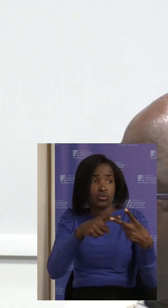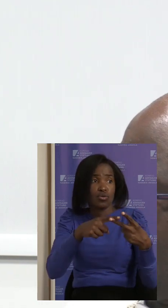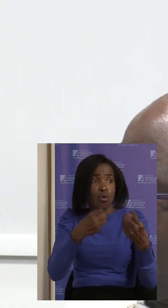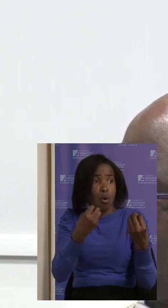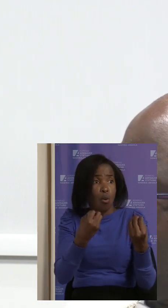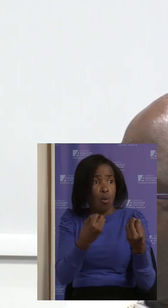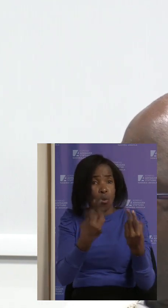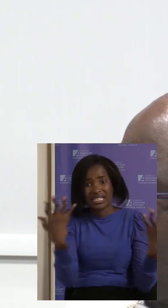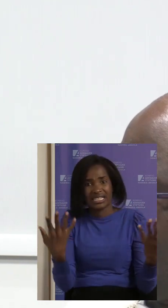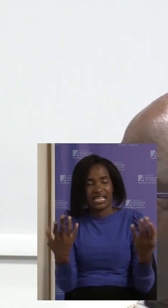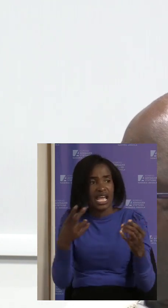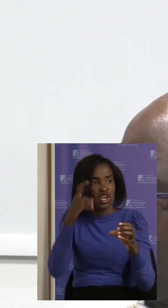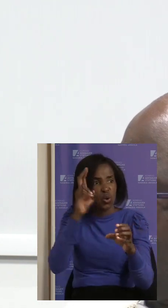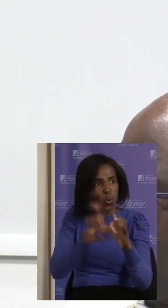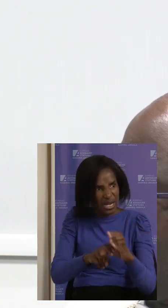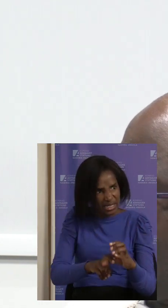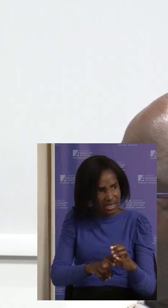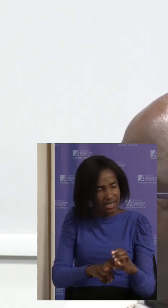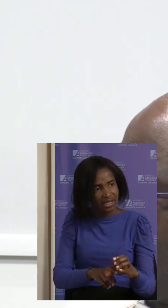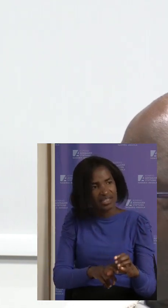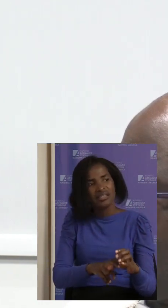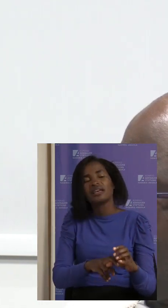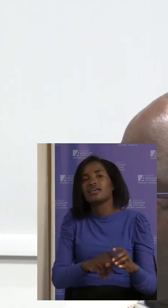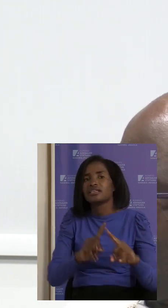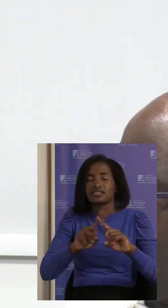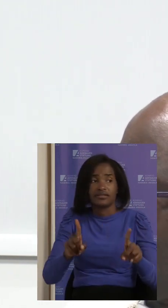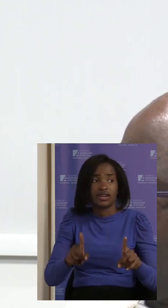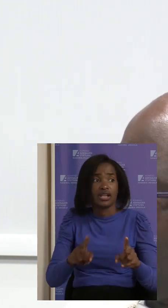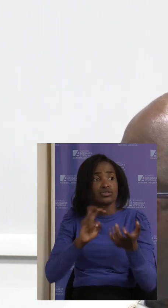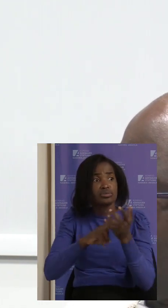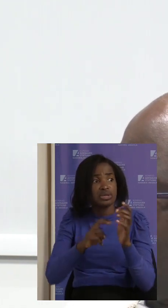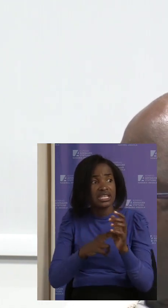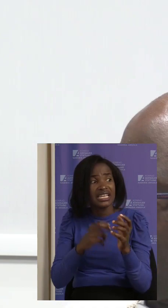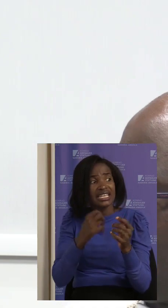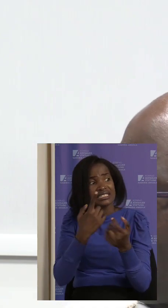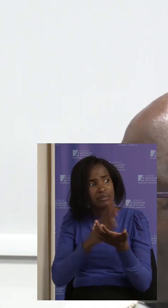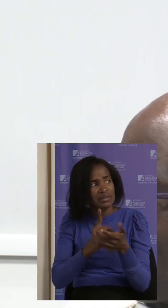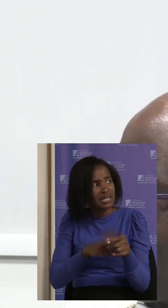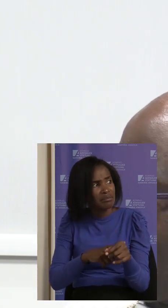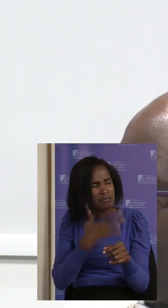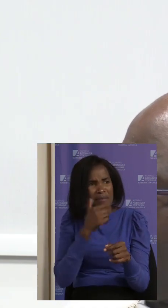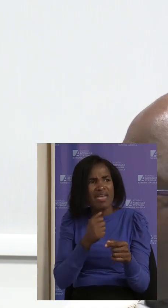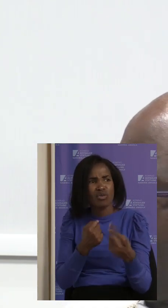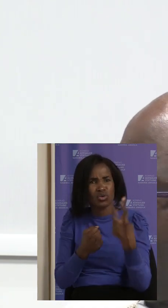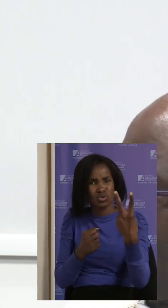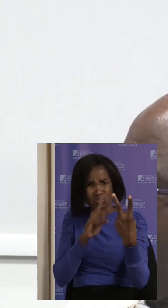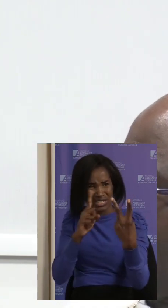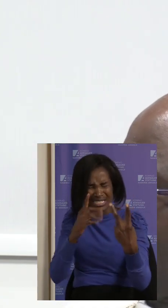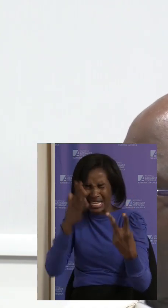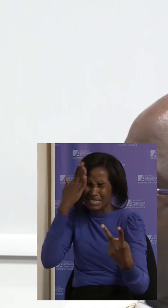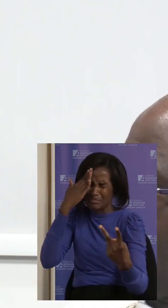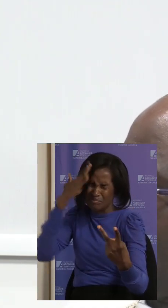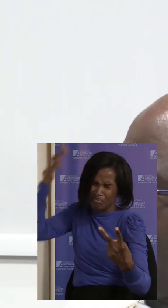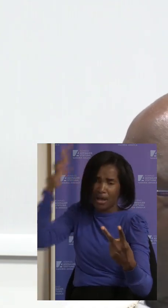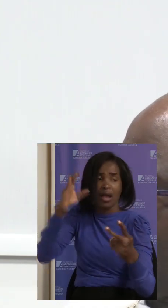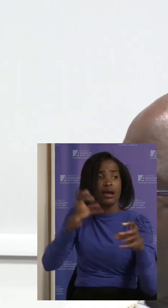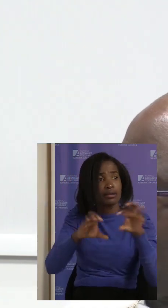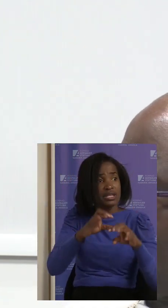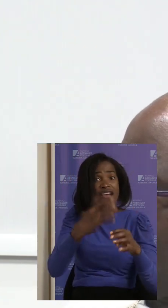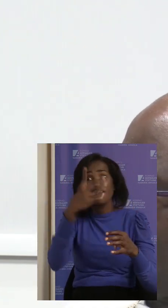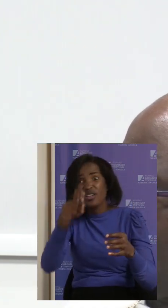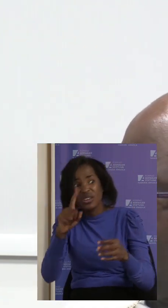It's nice to have everything in quantity and everything, but at times, I would rather have 2 teachers who can teach chemistry than have